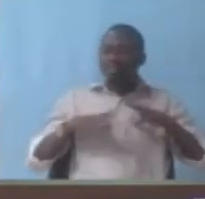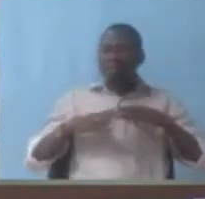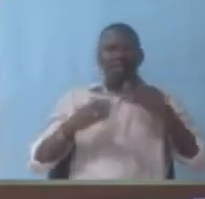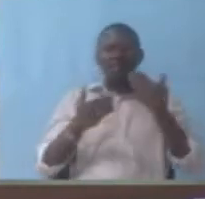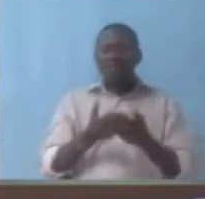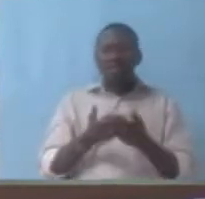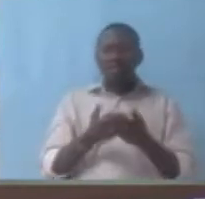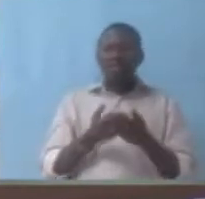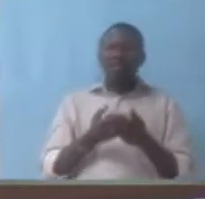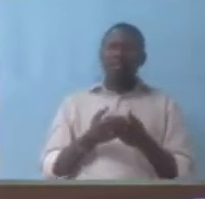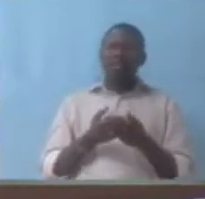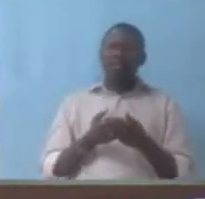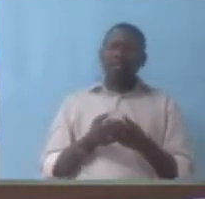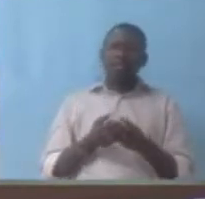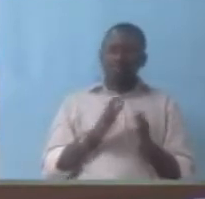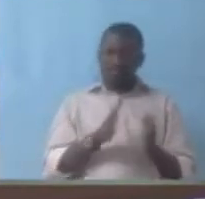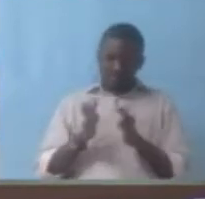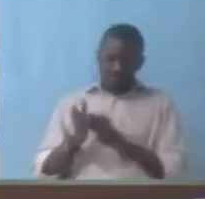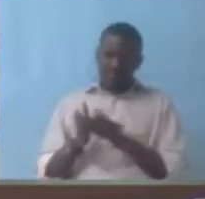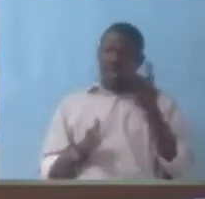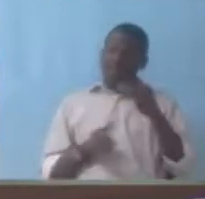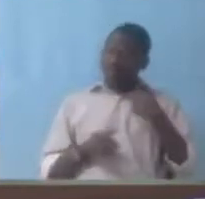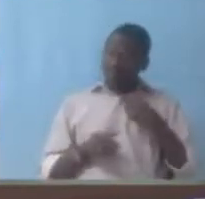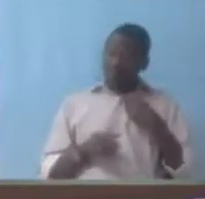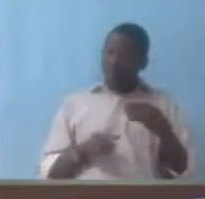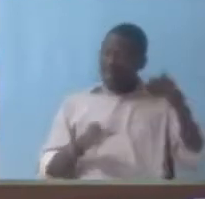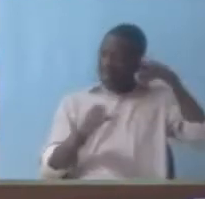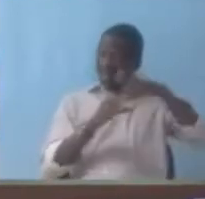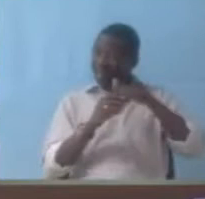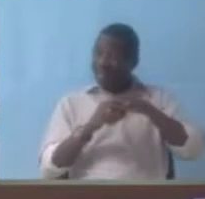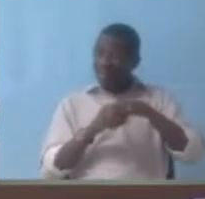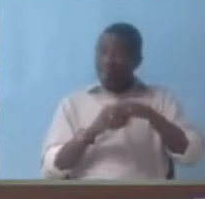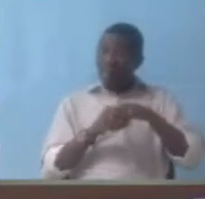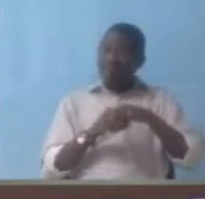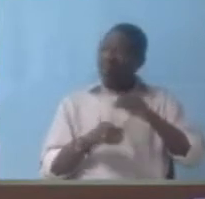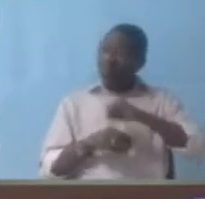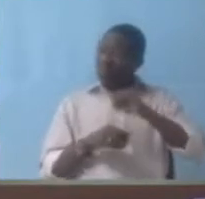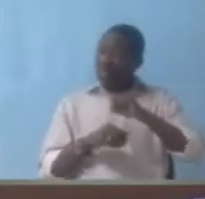Was I very instrumental? If you mean,